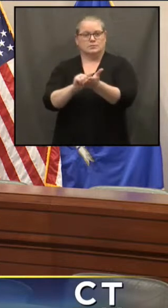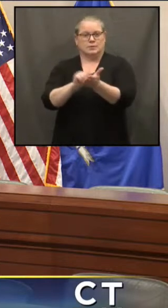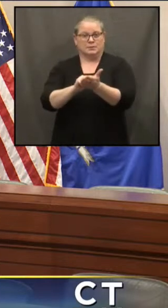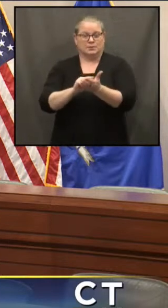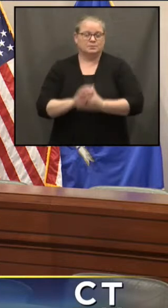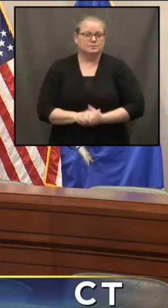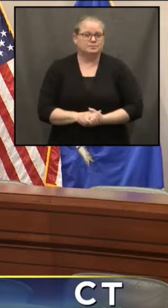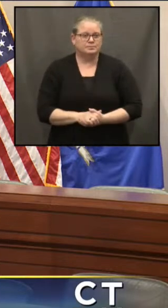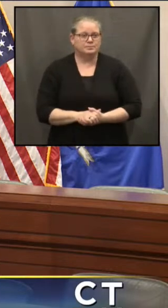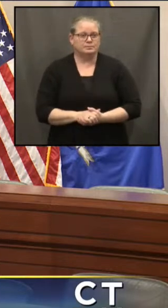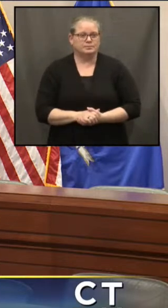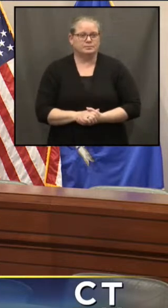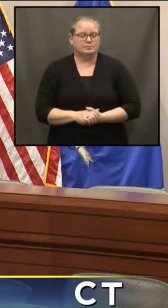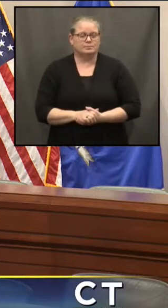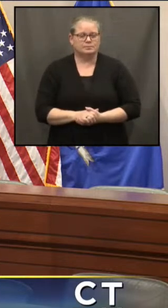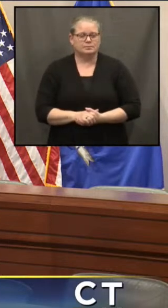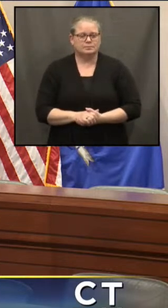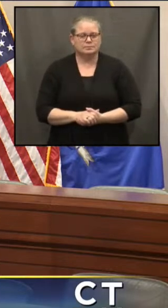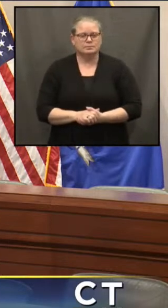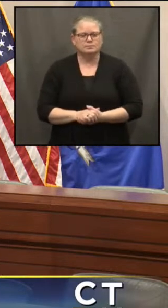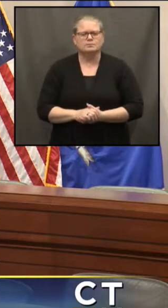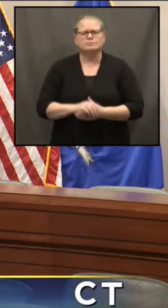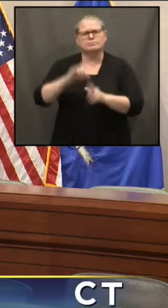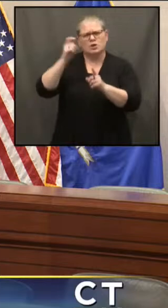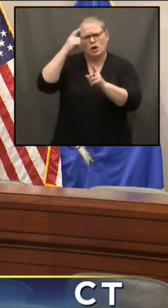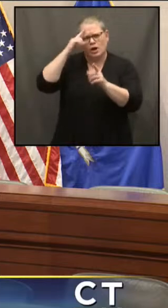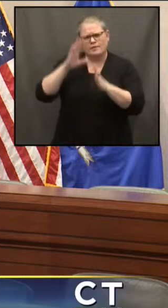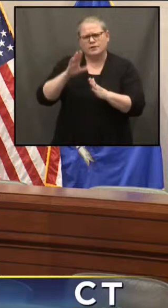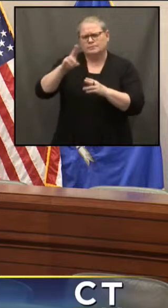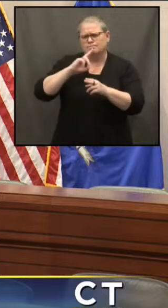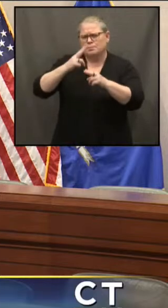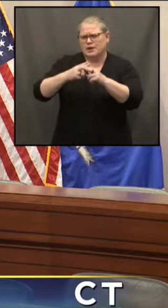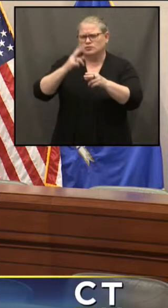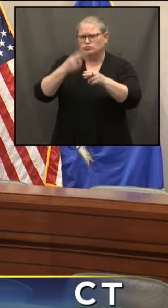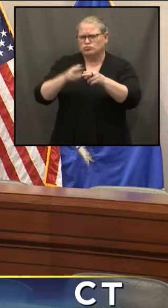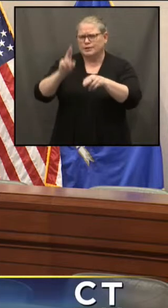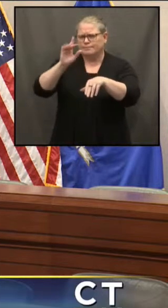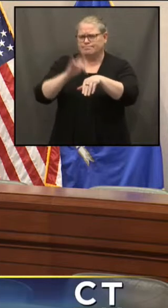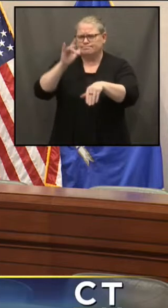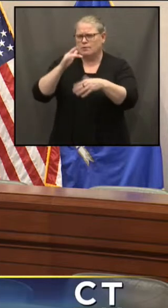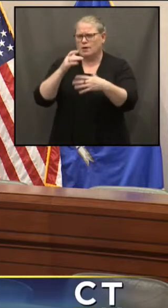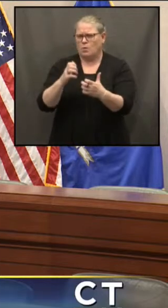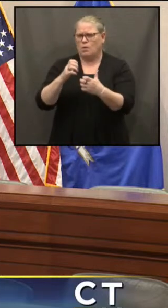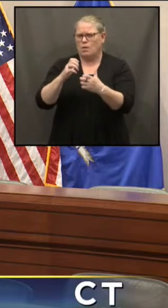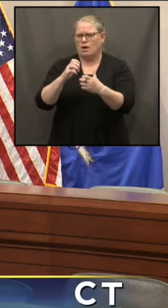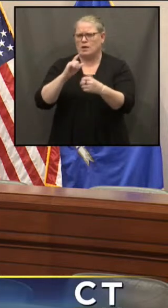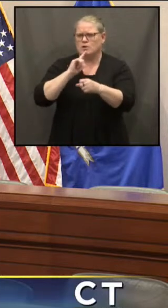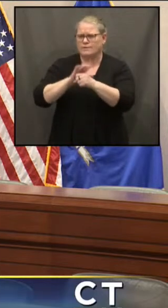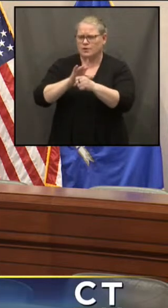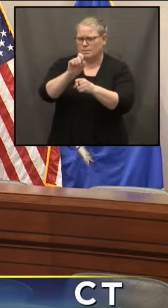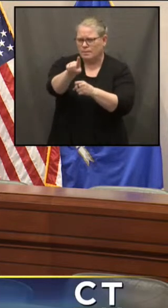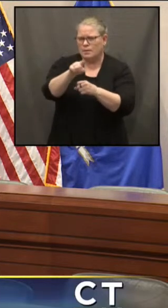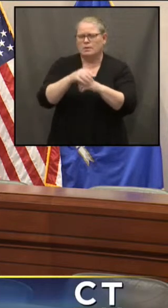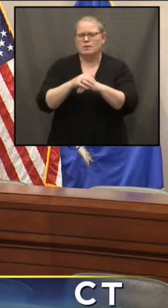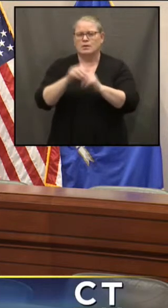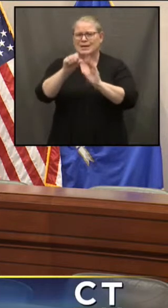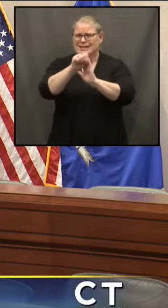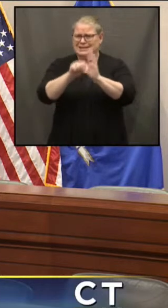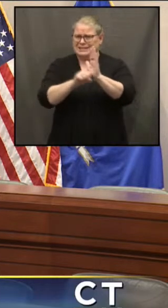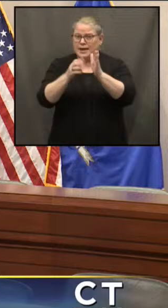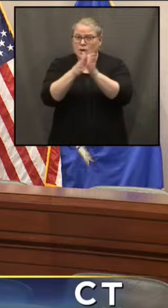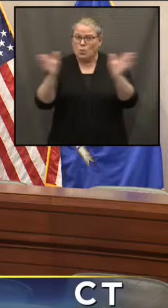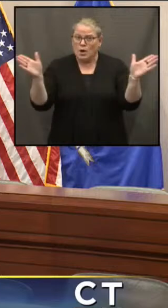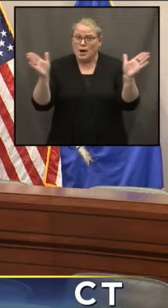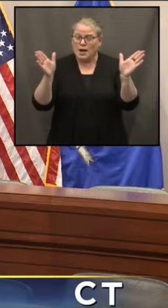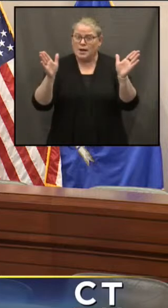kind of touched on this before, but I just wanted to confirm. So have you given any thought to a statewide mask mandate or any other sort